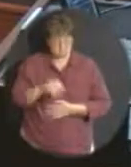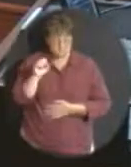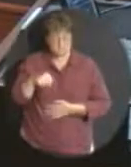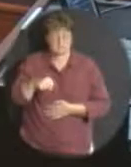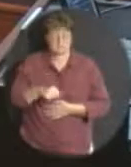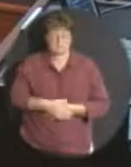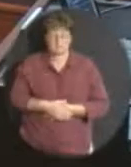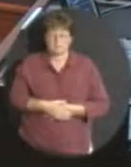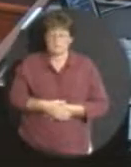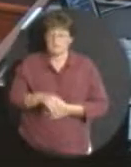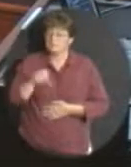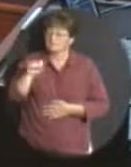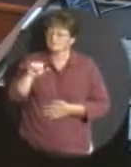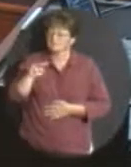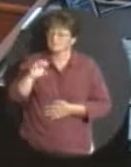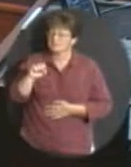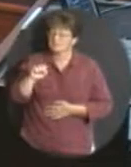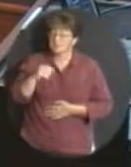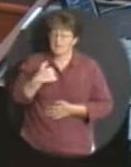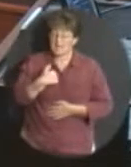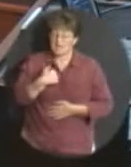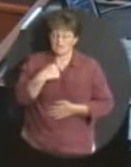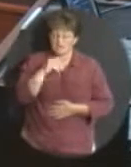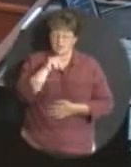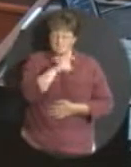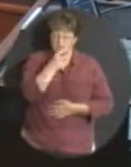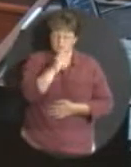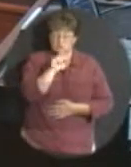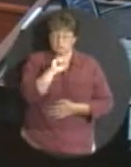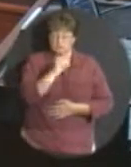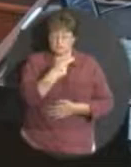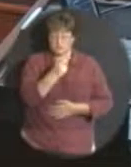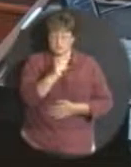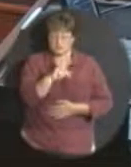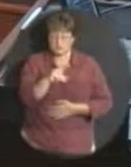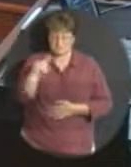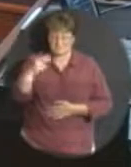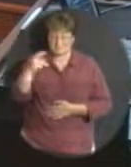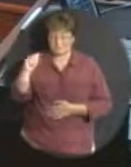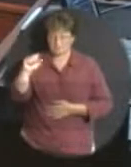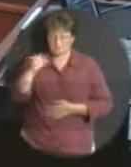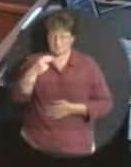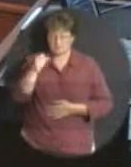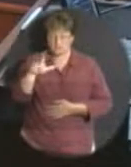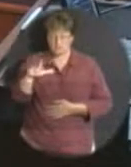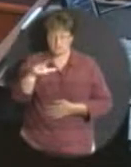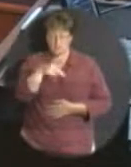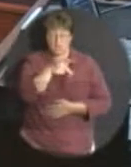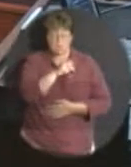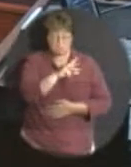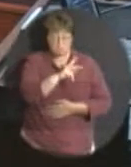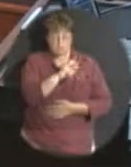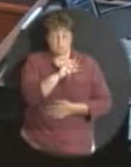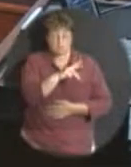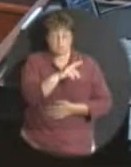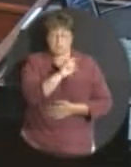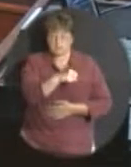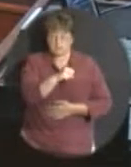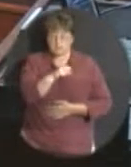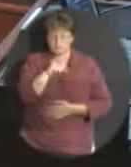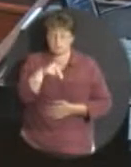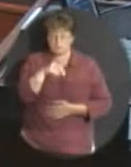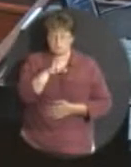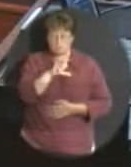Ms. Hibbs, we have a motion by Mr. Scheer and a second by Ms. Ashley. Would you call the roll, please? Mr. Parker? Yes. Mr. Poland?